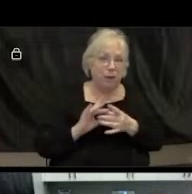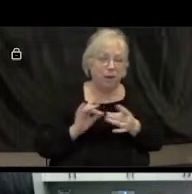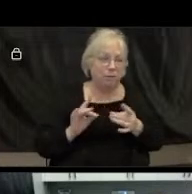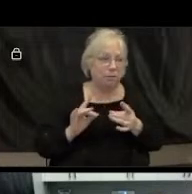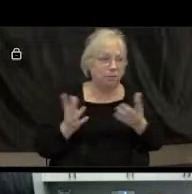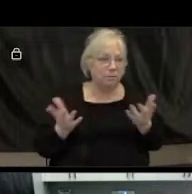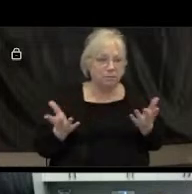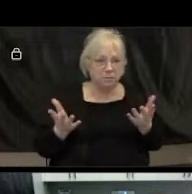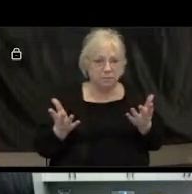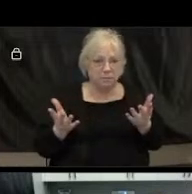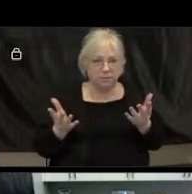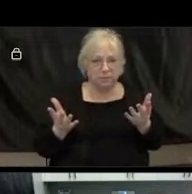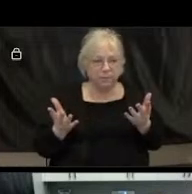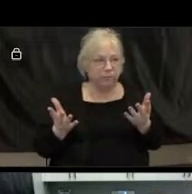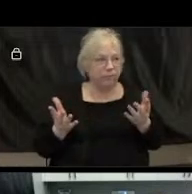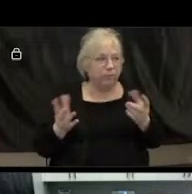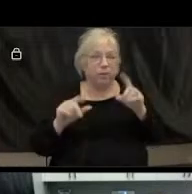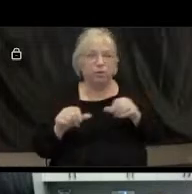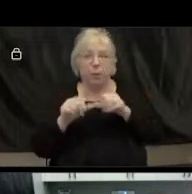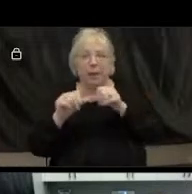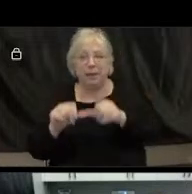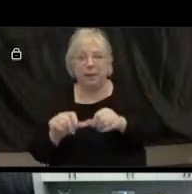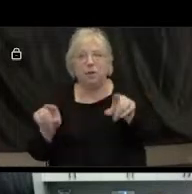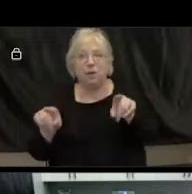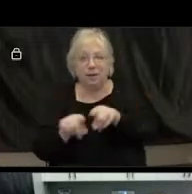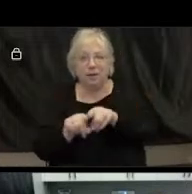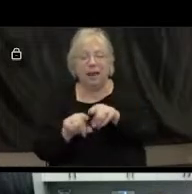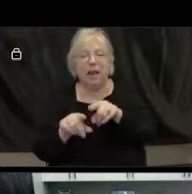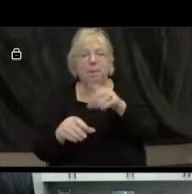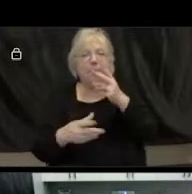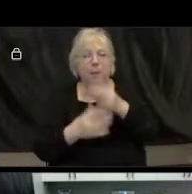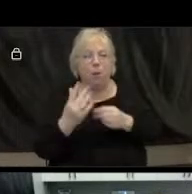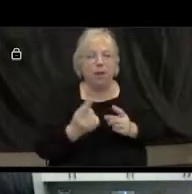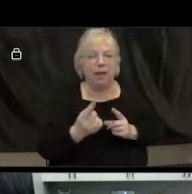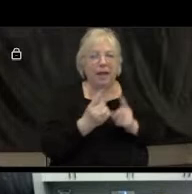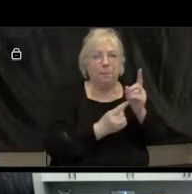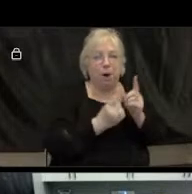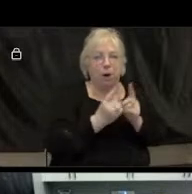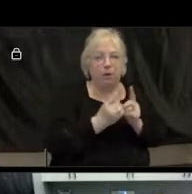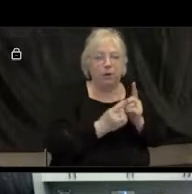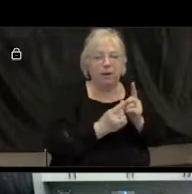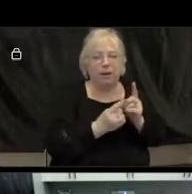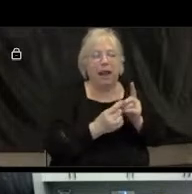And that is whether we should continue the same format, both in person and by WebEx.